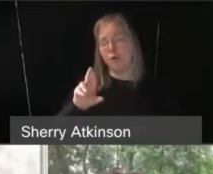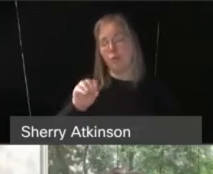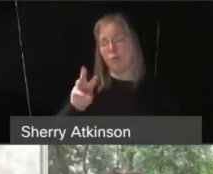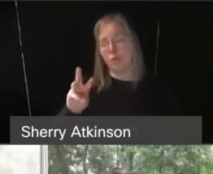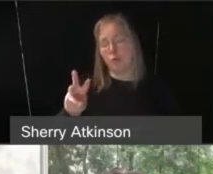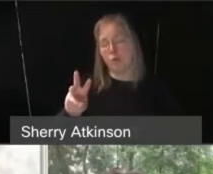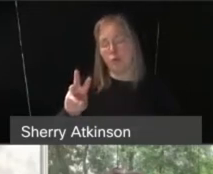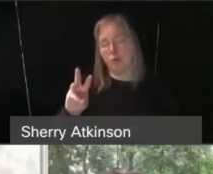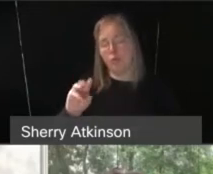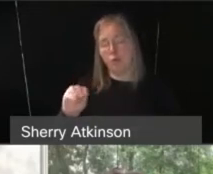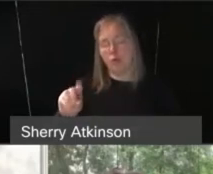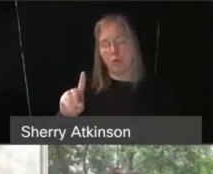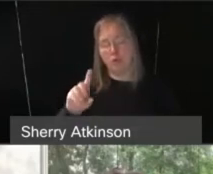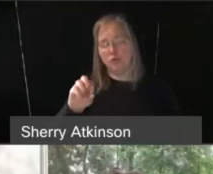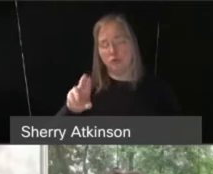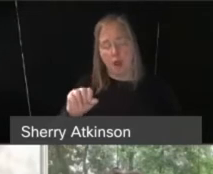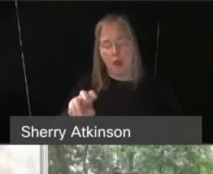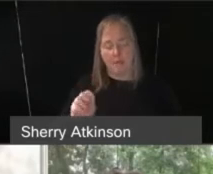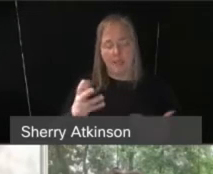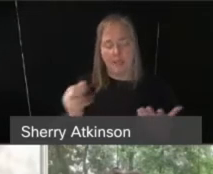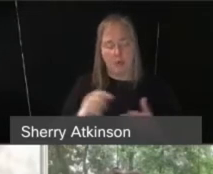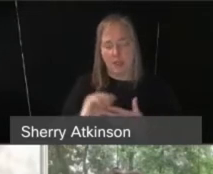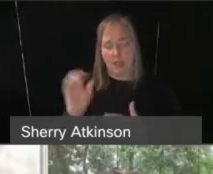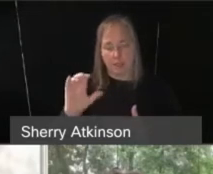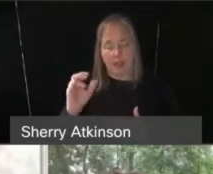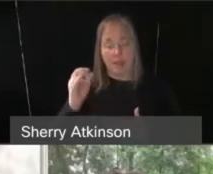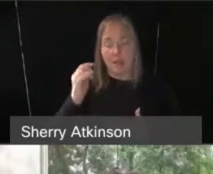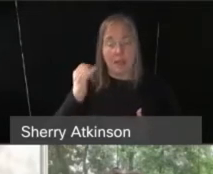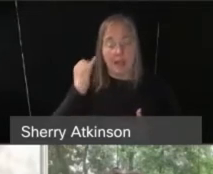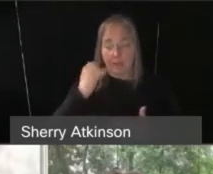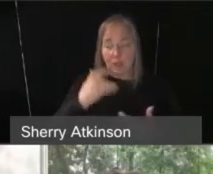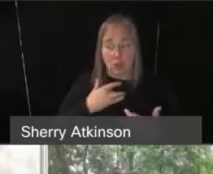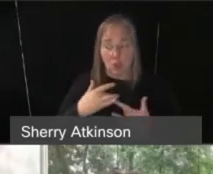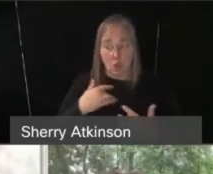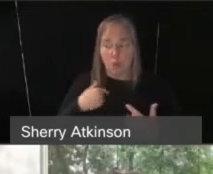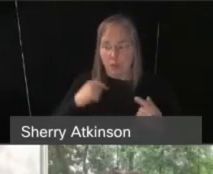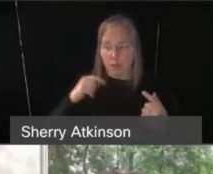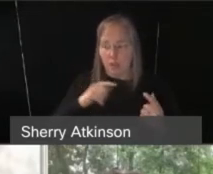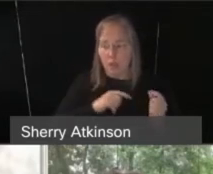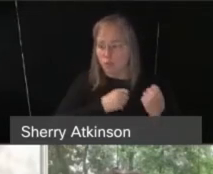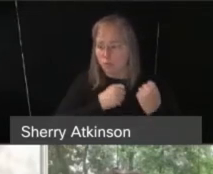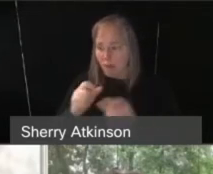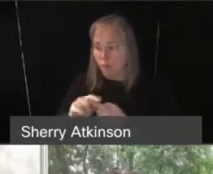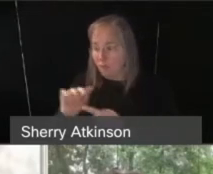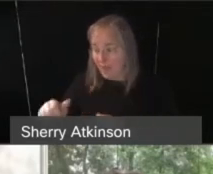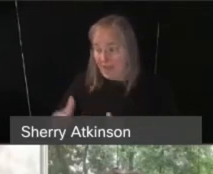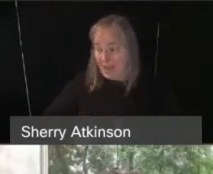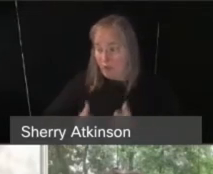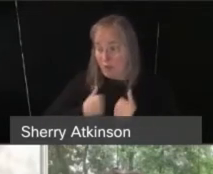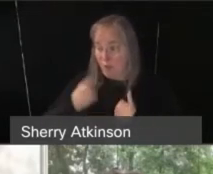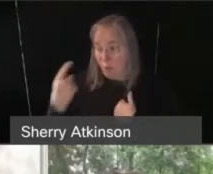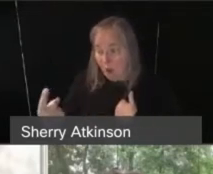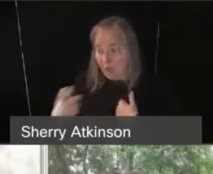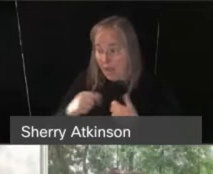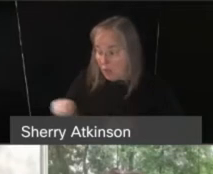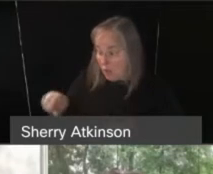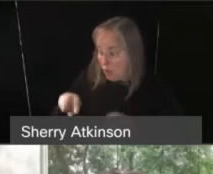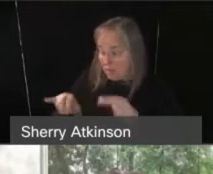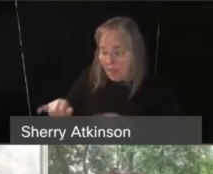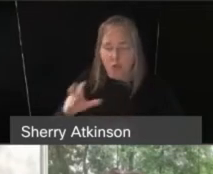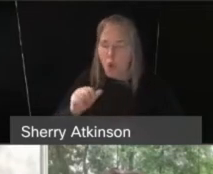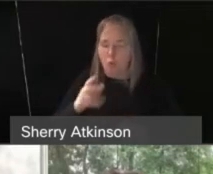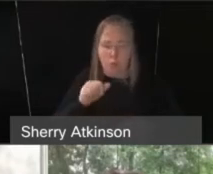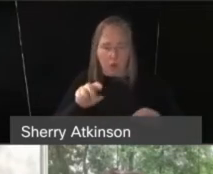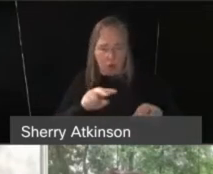concern was on Riverwood Drive, we don't go to that specific address and just look at that address. We go to that entire street and fix anything that is within the